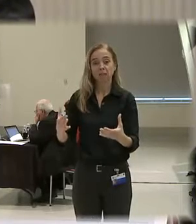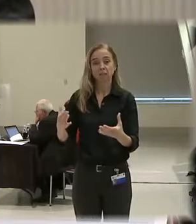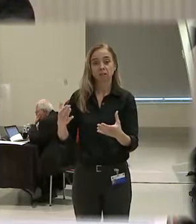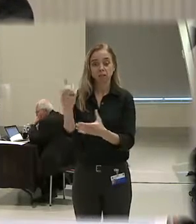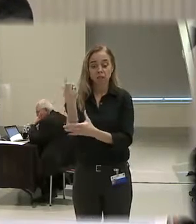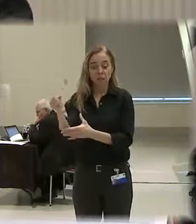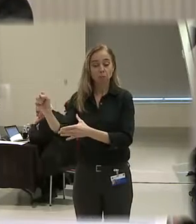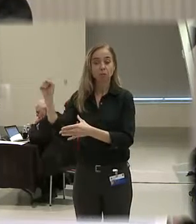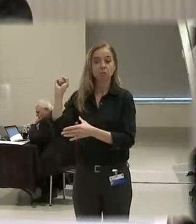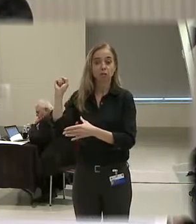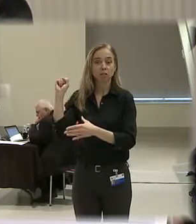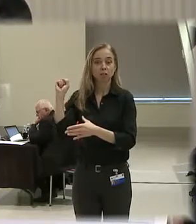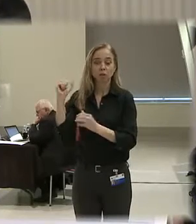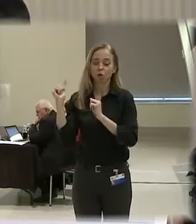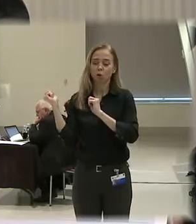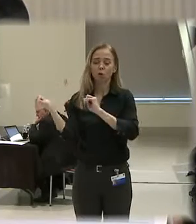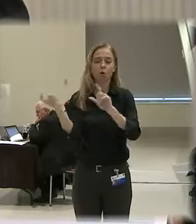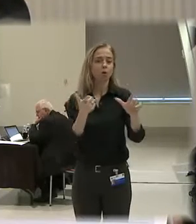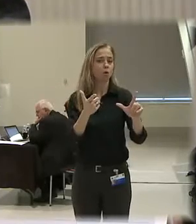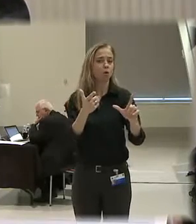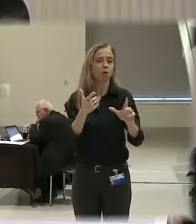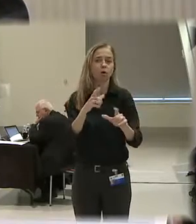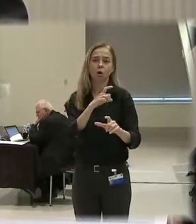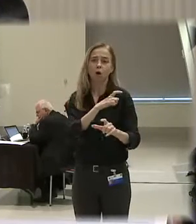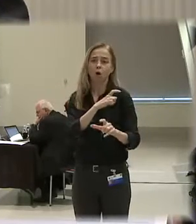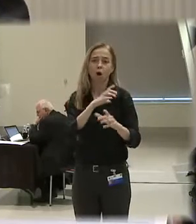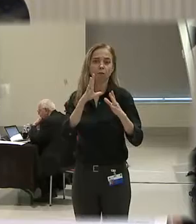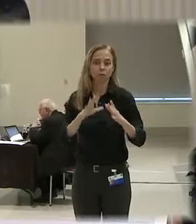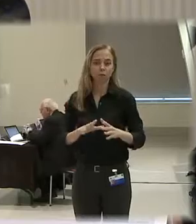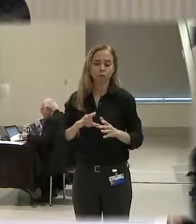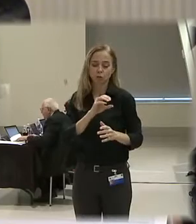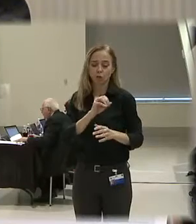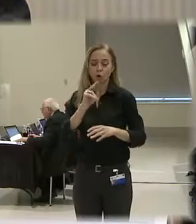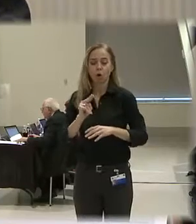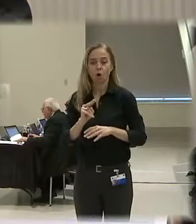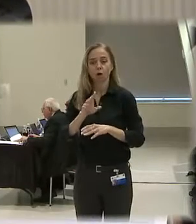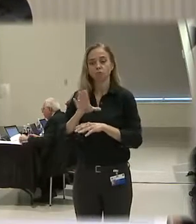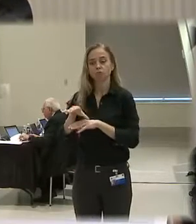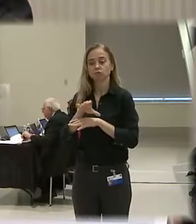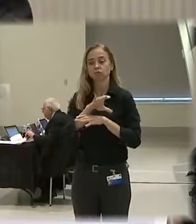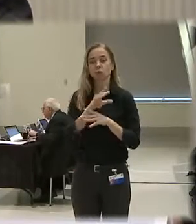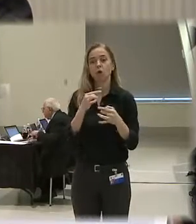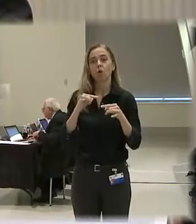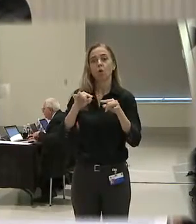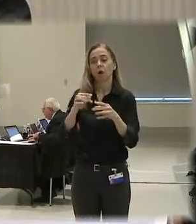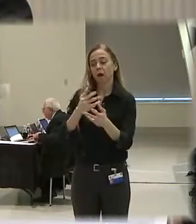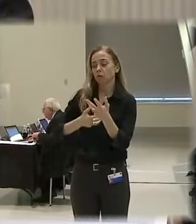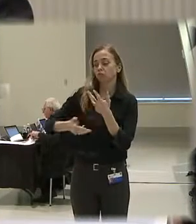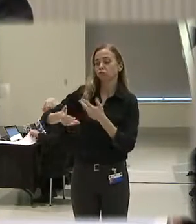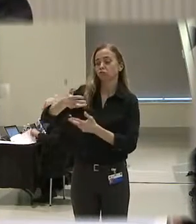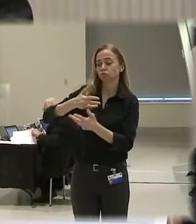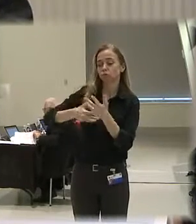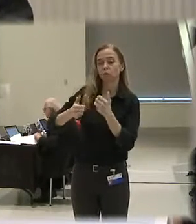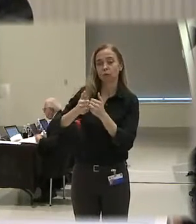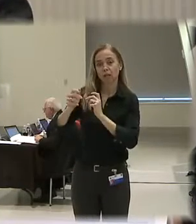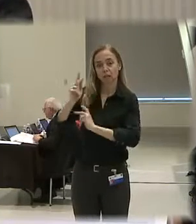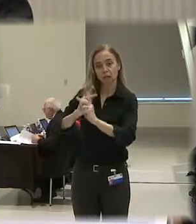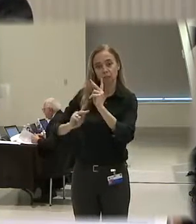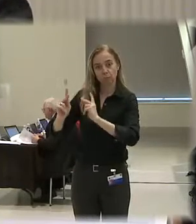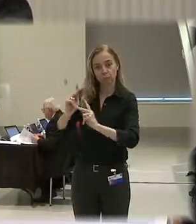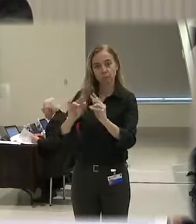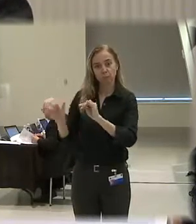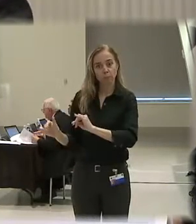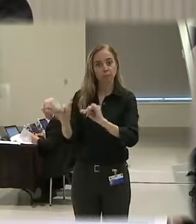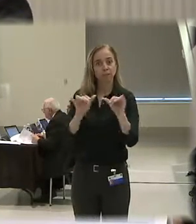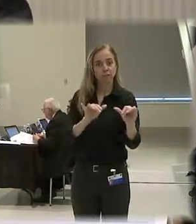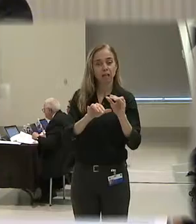incidents, we have all of our officers activate their cameras while they are engaged with the crowd, and similarly, we